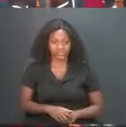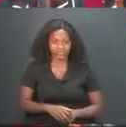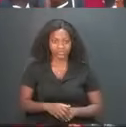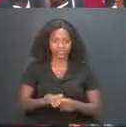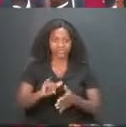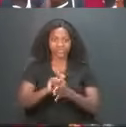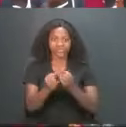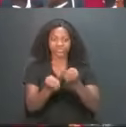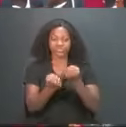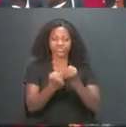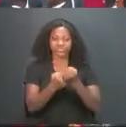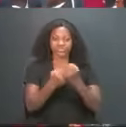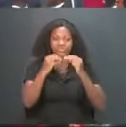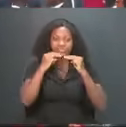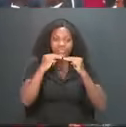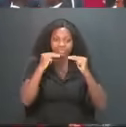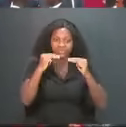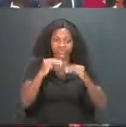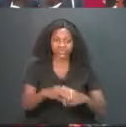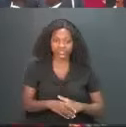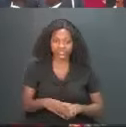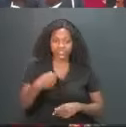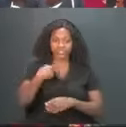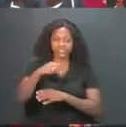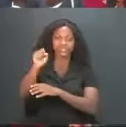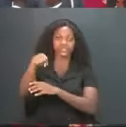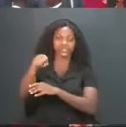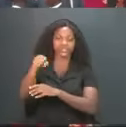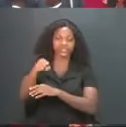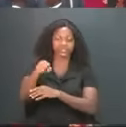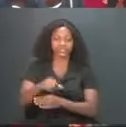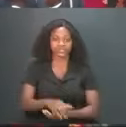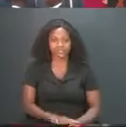Those in favor of the motion, say aye.